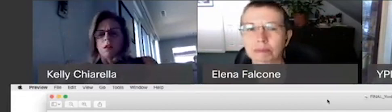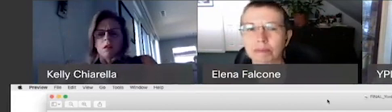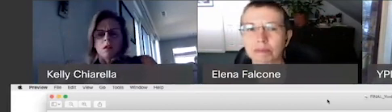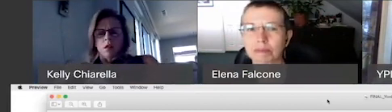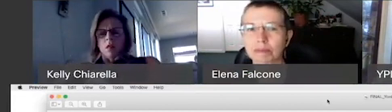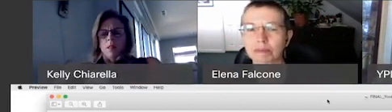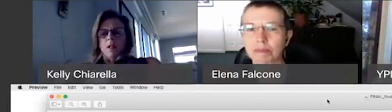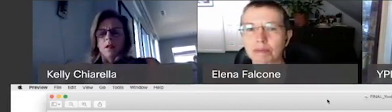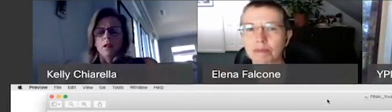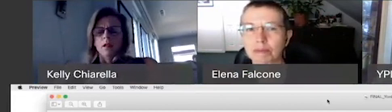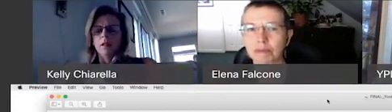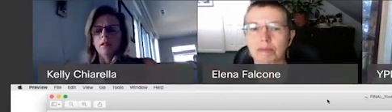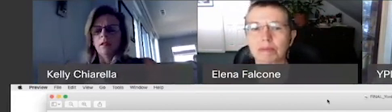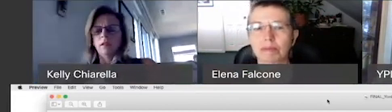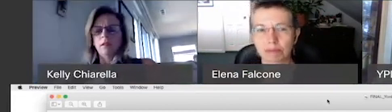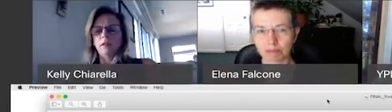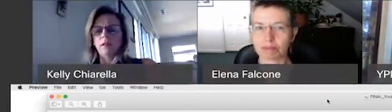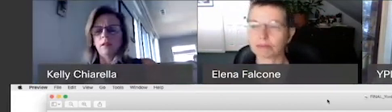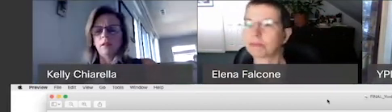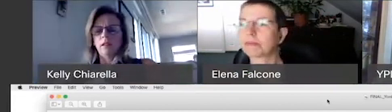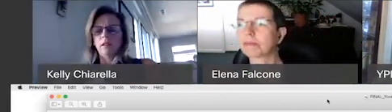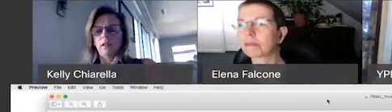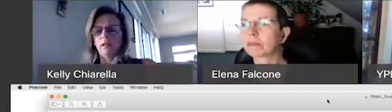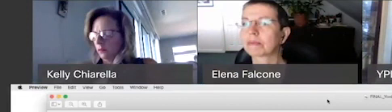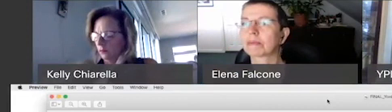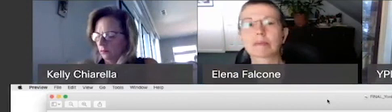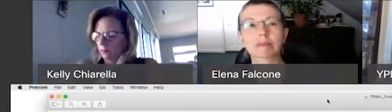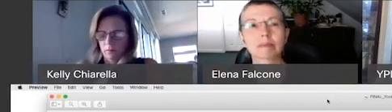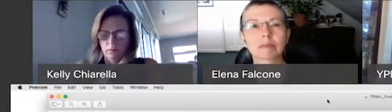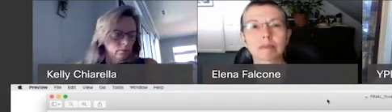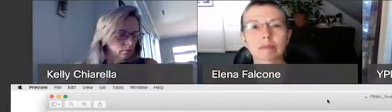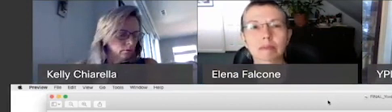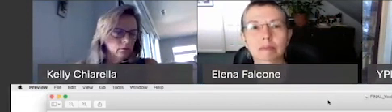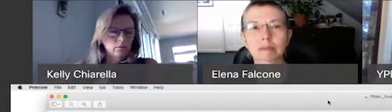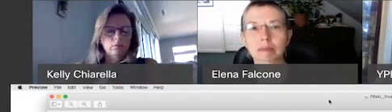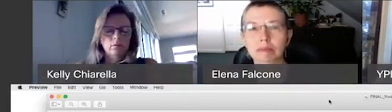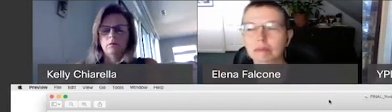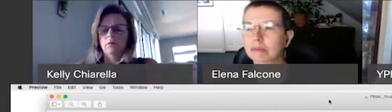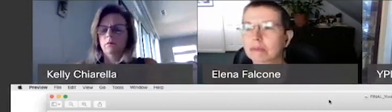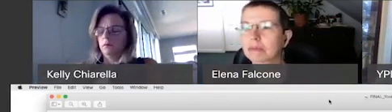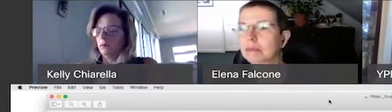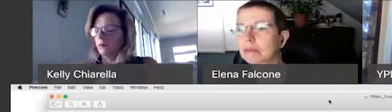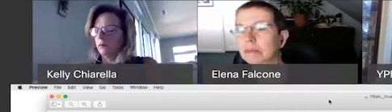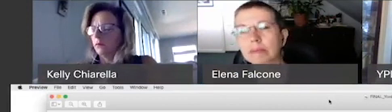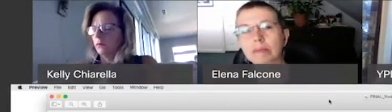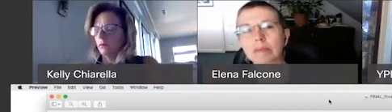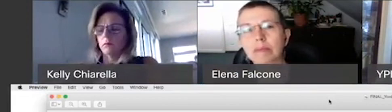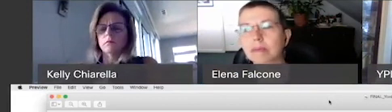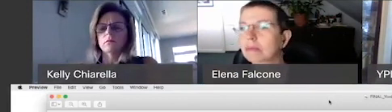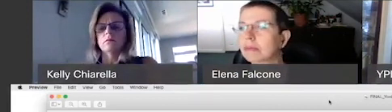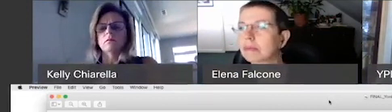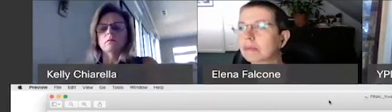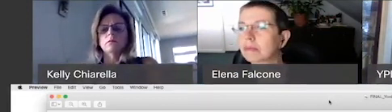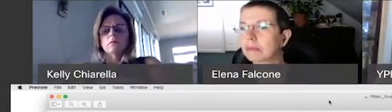for 25 years and have seen many different, not a pandemic, obviously, but different health issues that